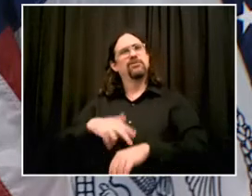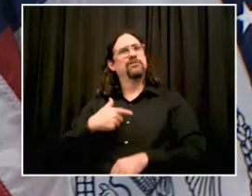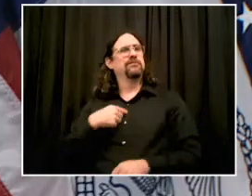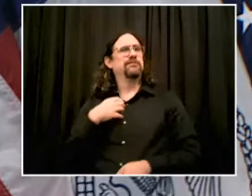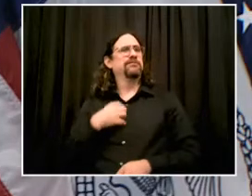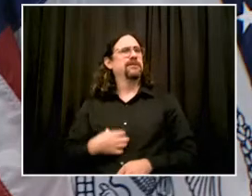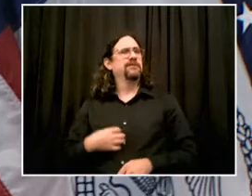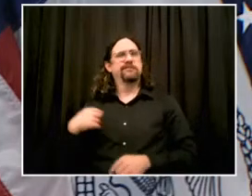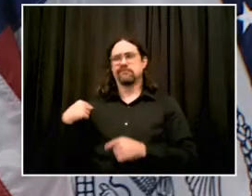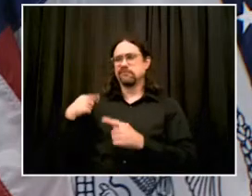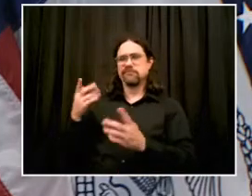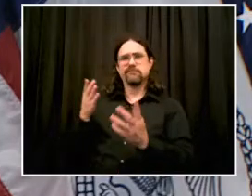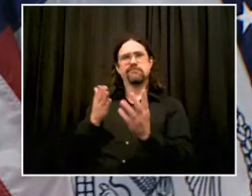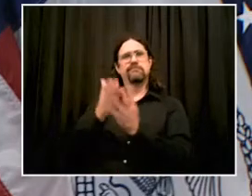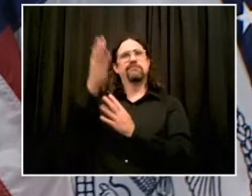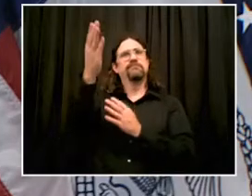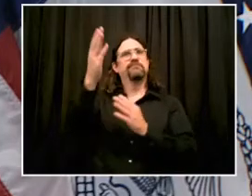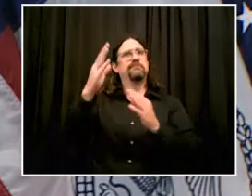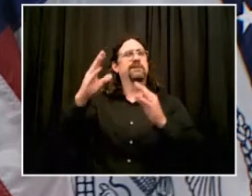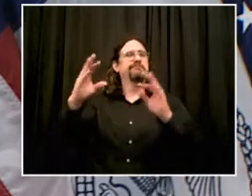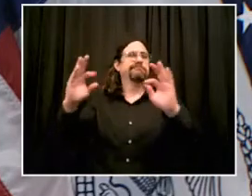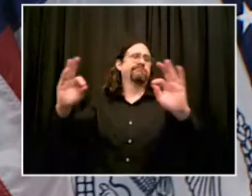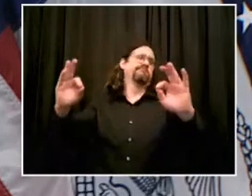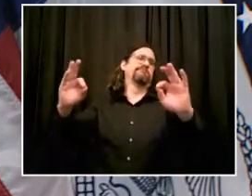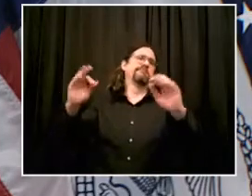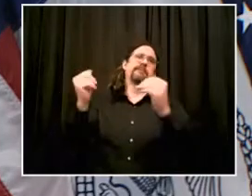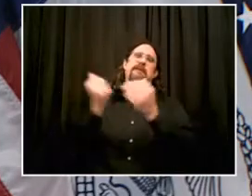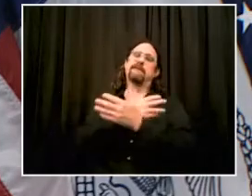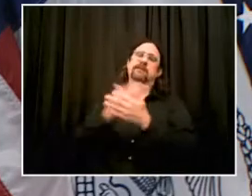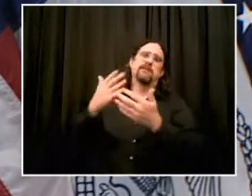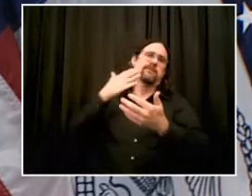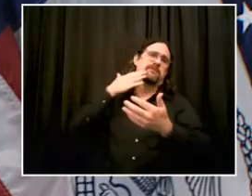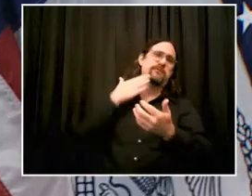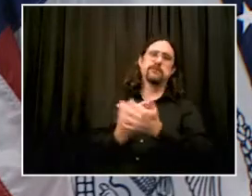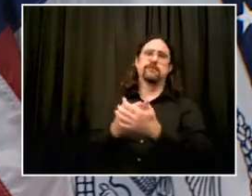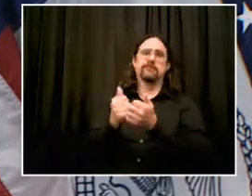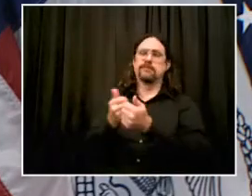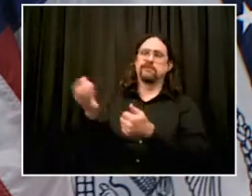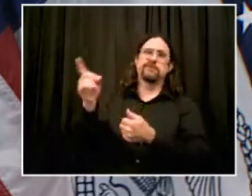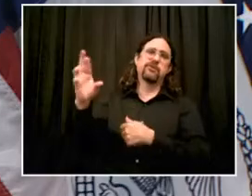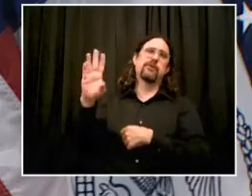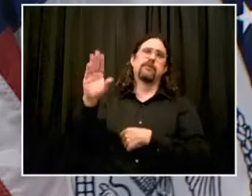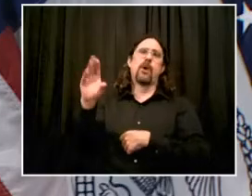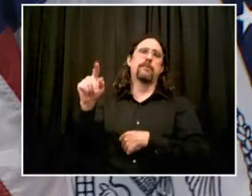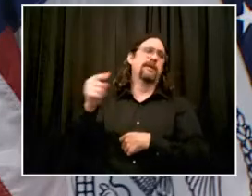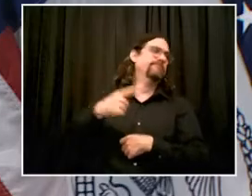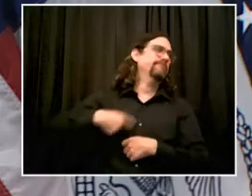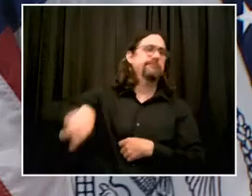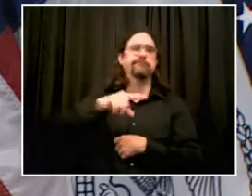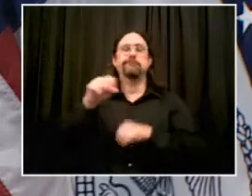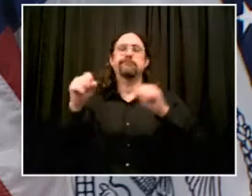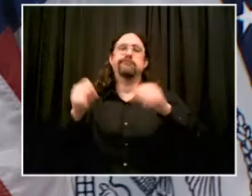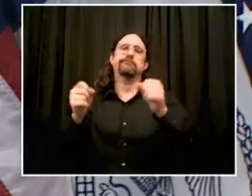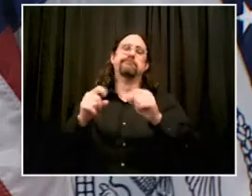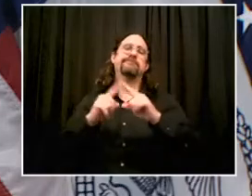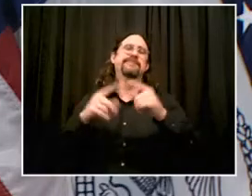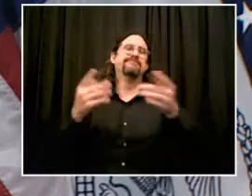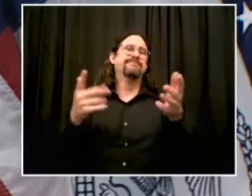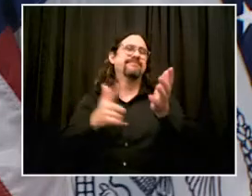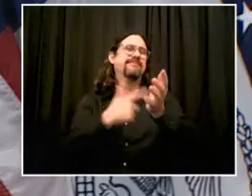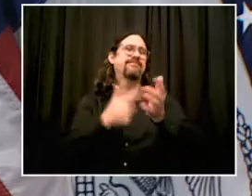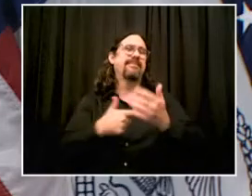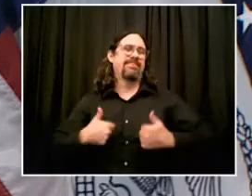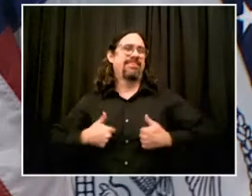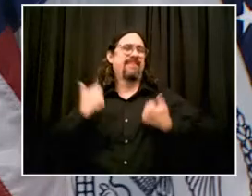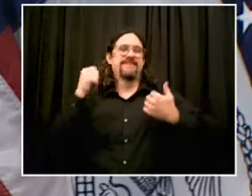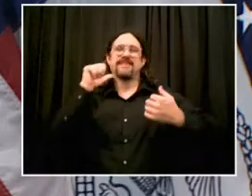what New Yorkers want. Obviously, Mark, they want to know if the work is going to get done and the product's going to be there. They want to keep that infection